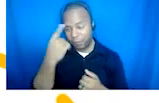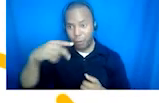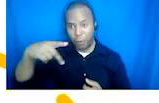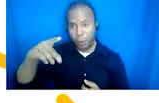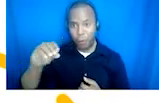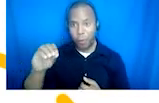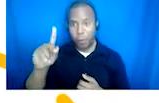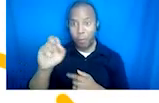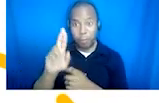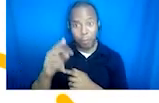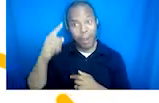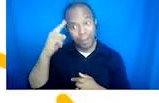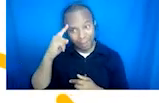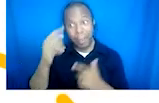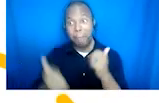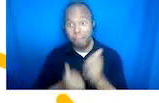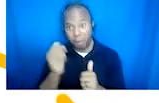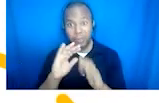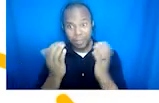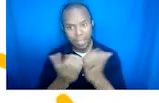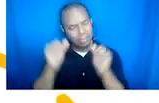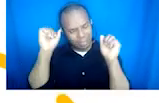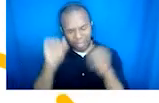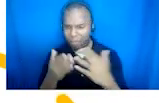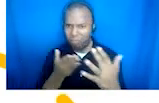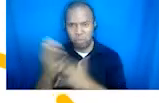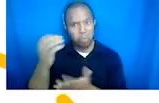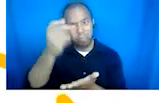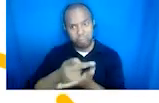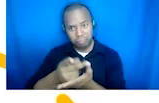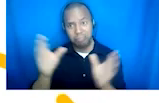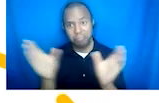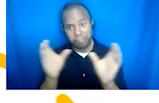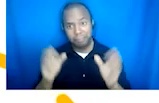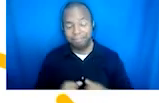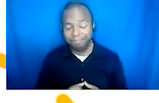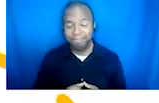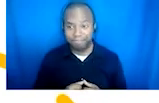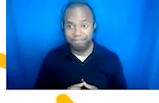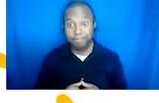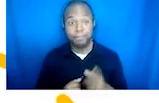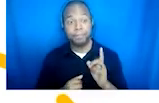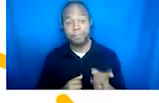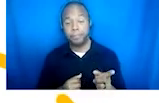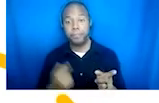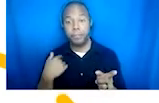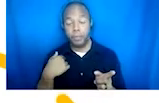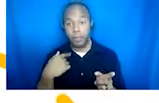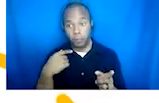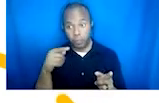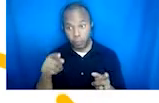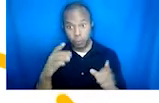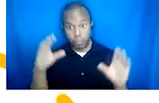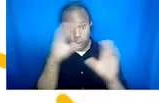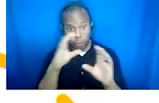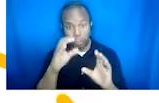should just stand up and get through that alignment. So when you do the search, our classes should come